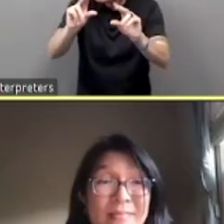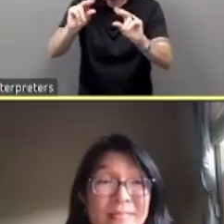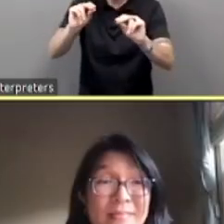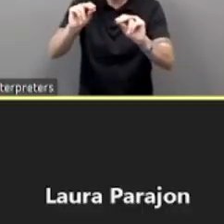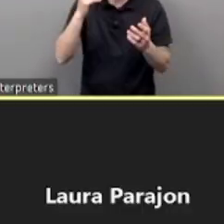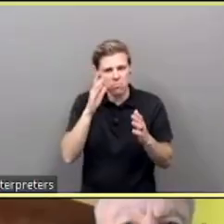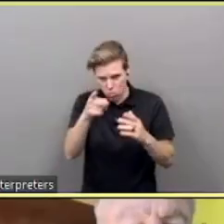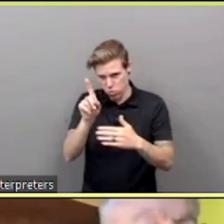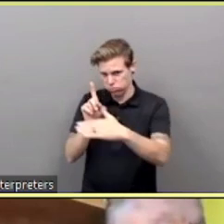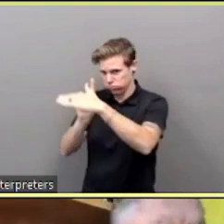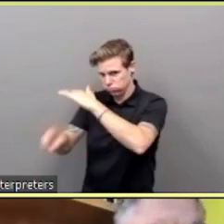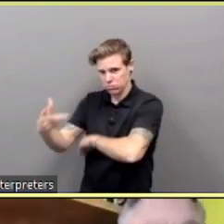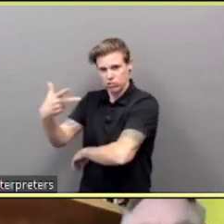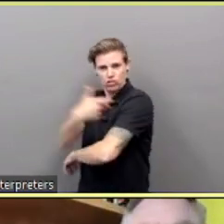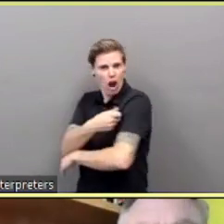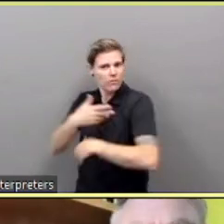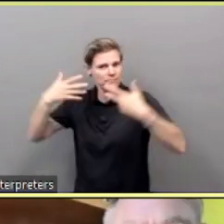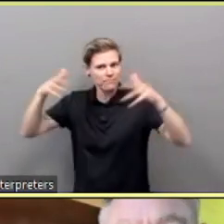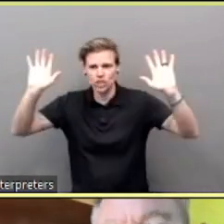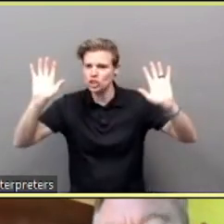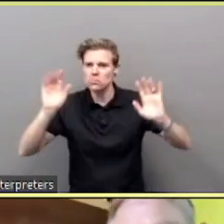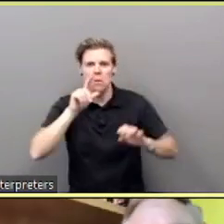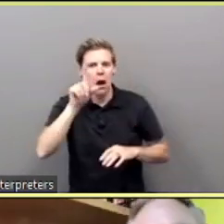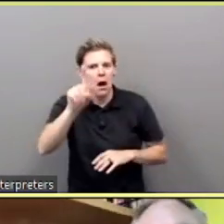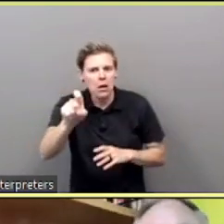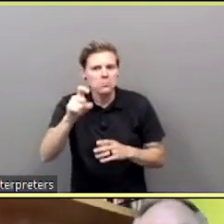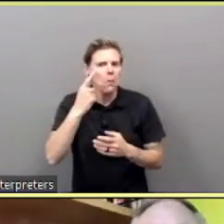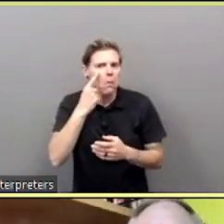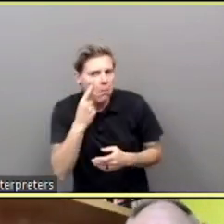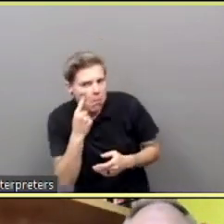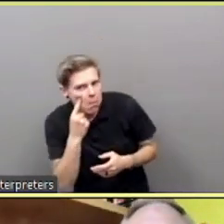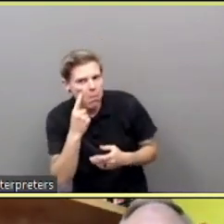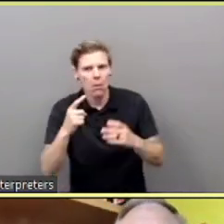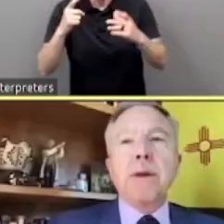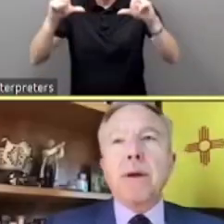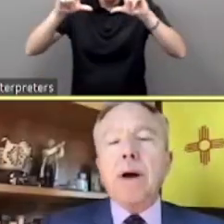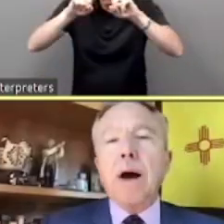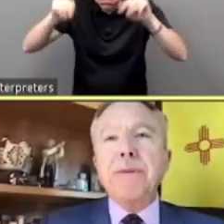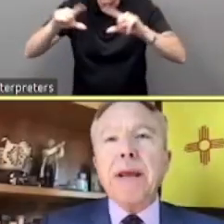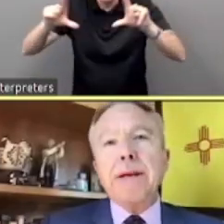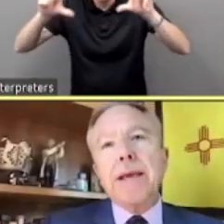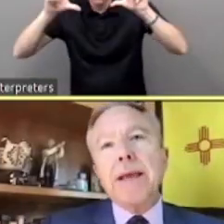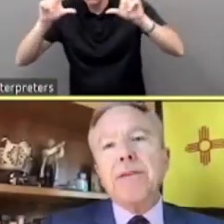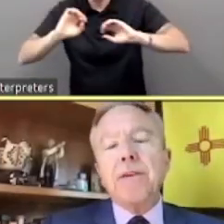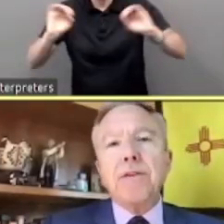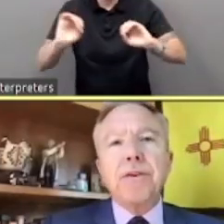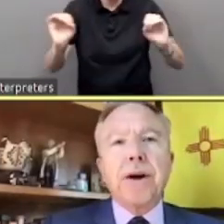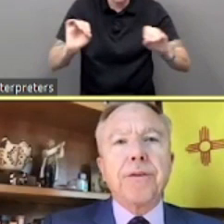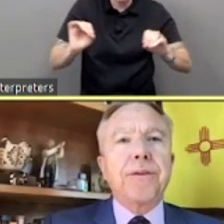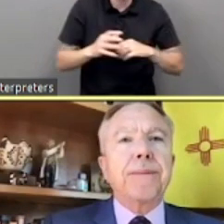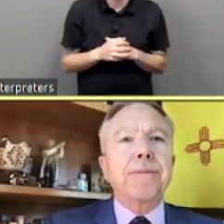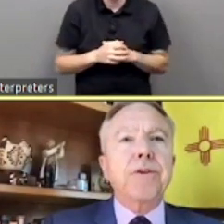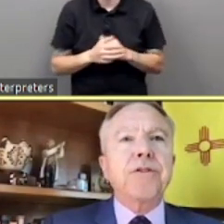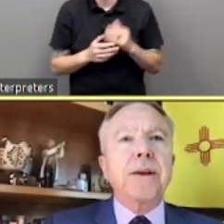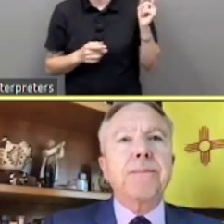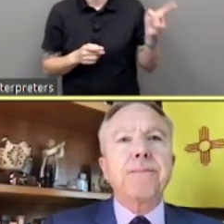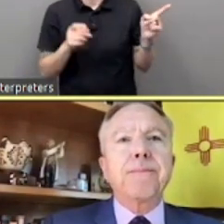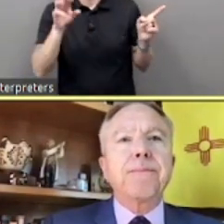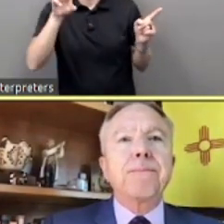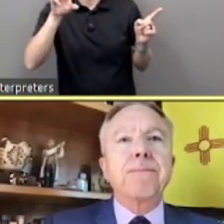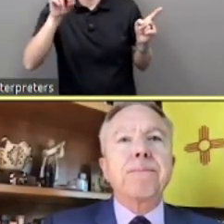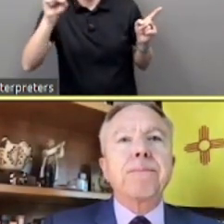Okay, with that, we're going to go to our state epidemiologist, Dr. Christine Ross, for an update on cases in Delta.